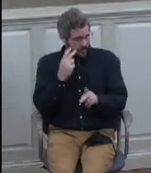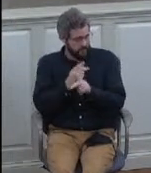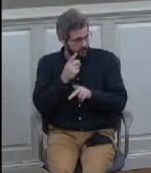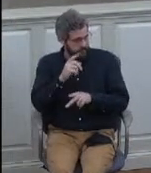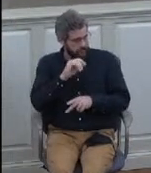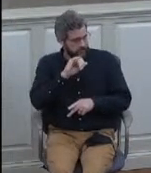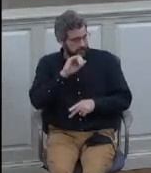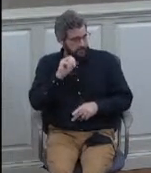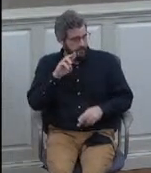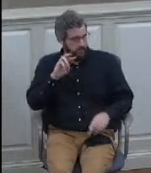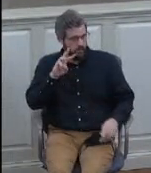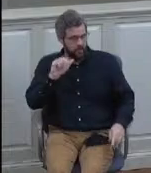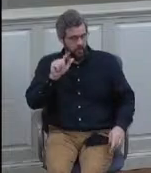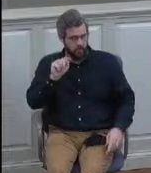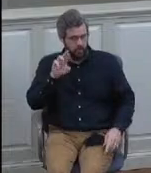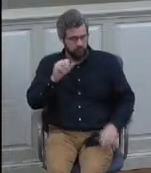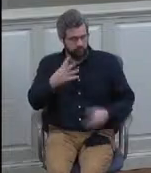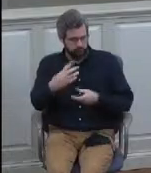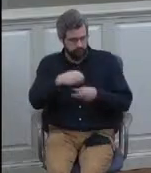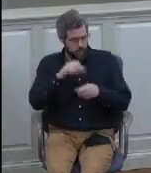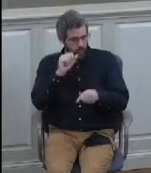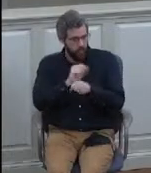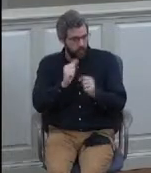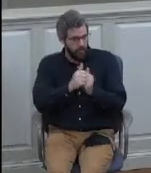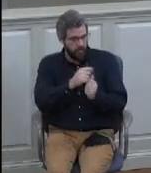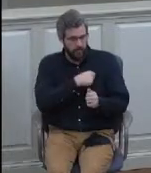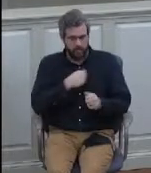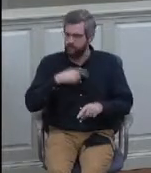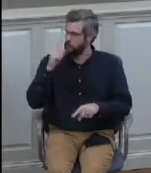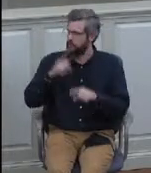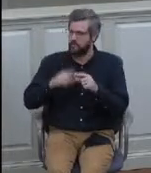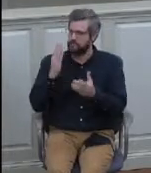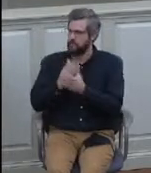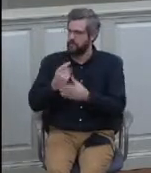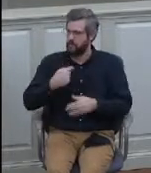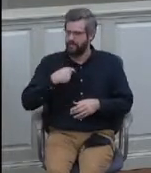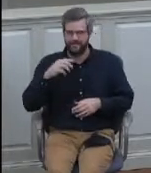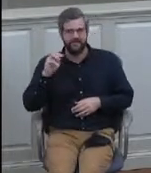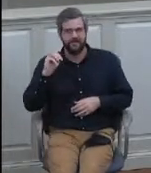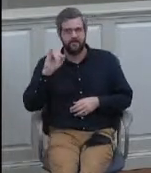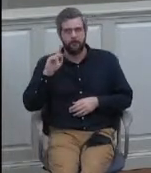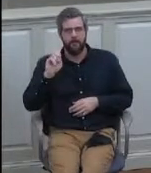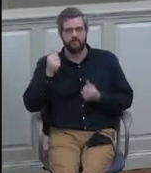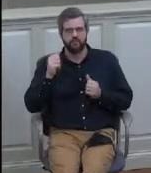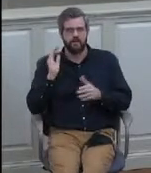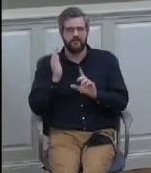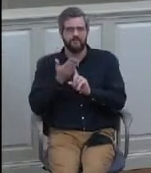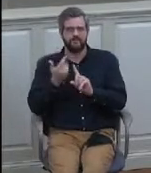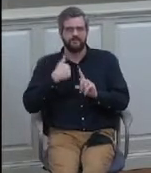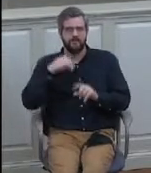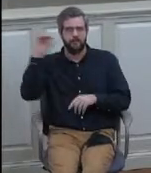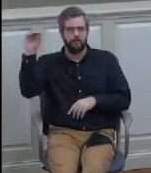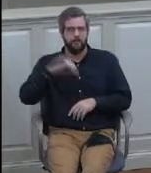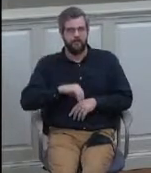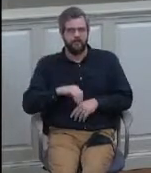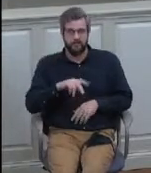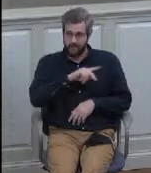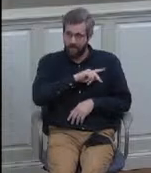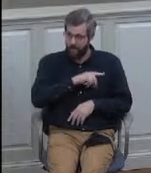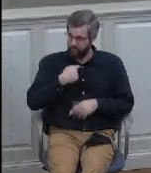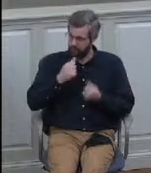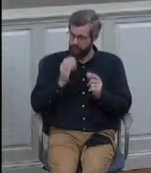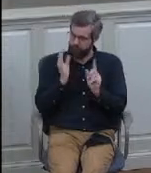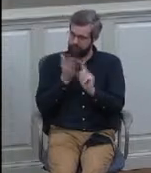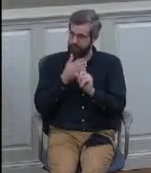We would like to keep you, so. I keep trying. Mike wants me to move down here. I do my best. I keep trying to get him to move down here. I know. We